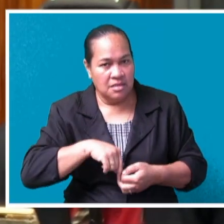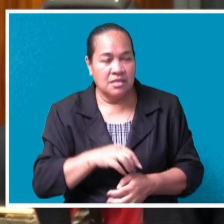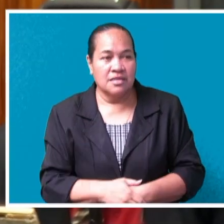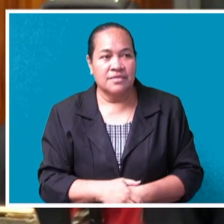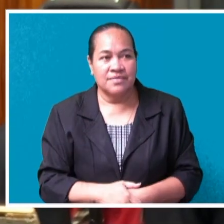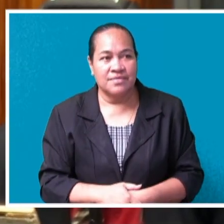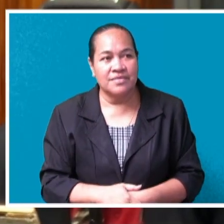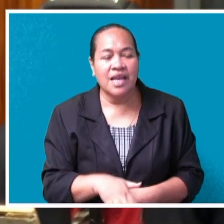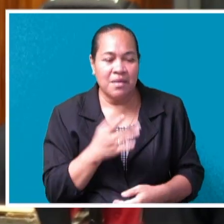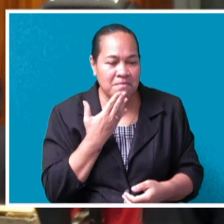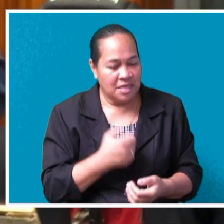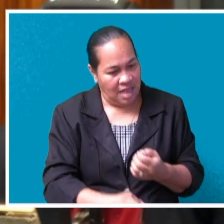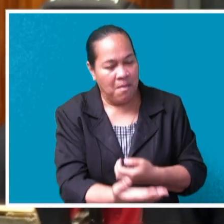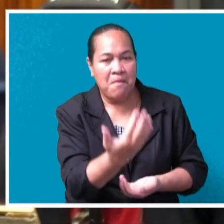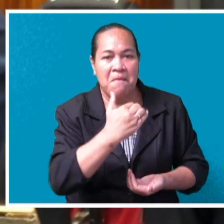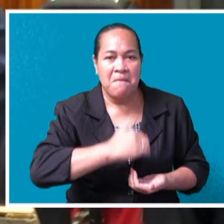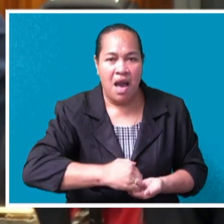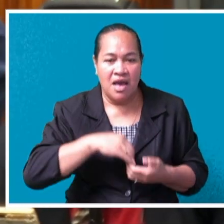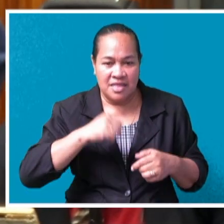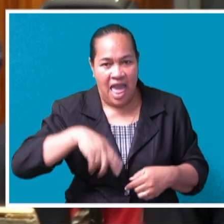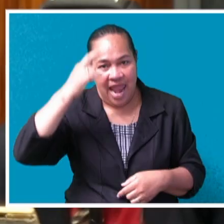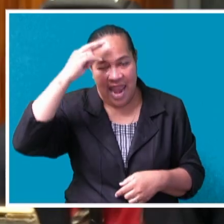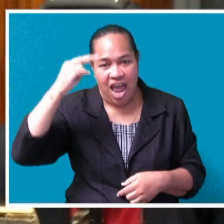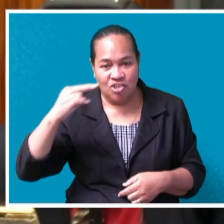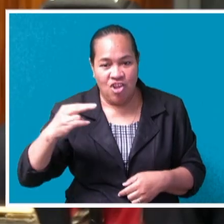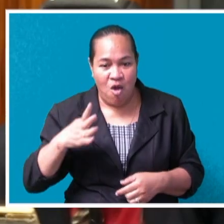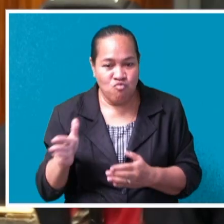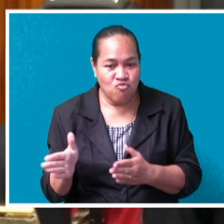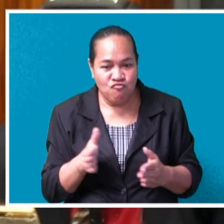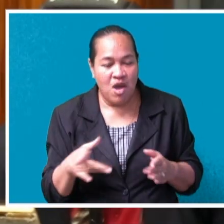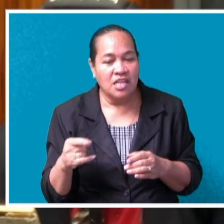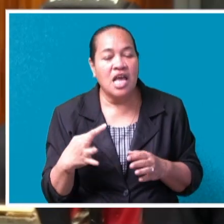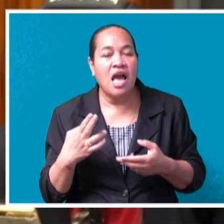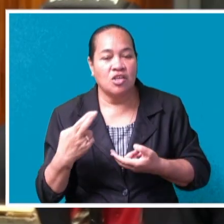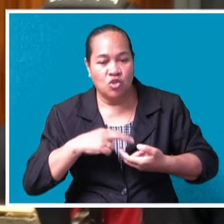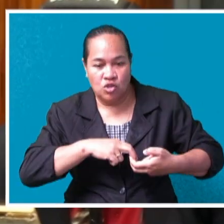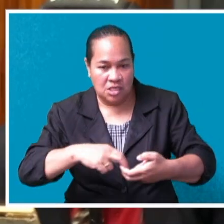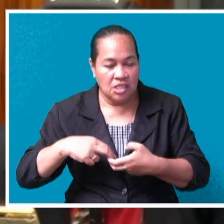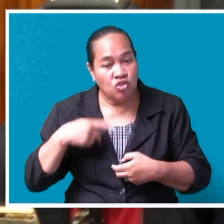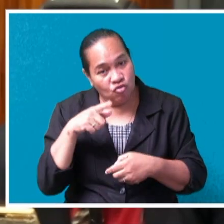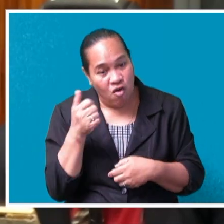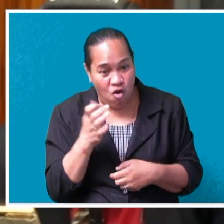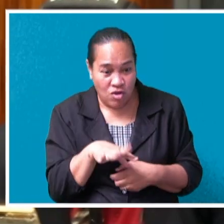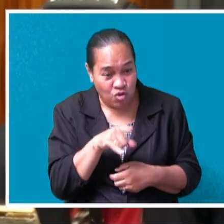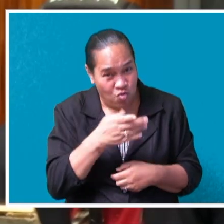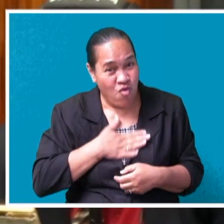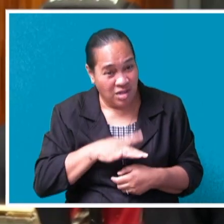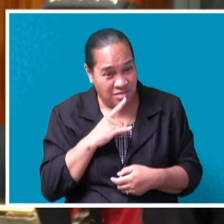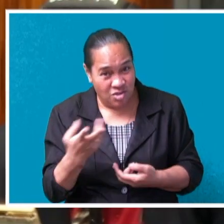Come and be part of this national movement of unity that you have very well expressed. And of